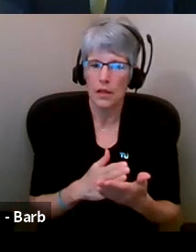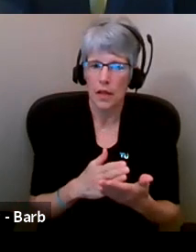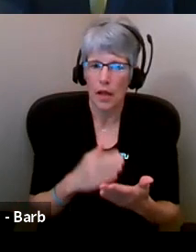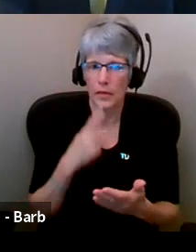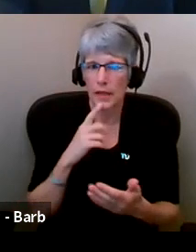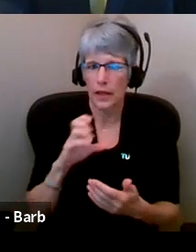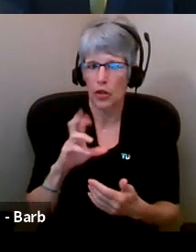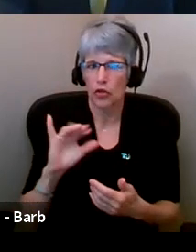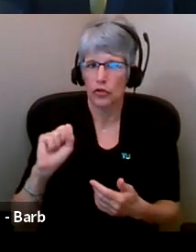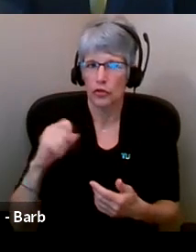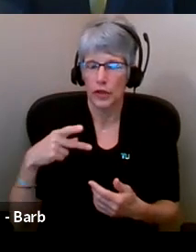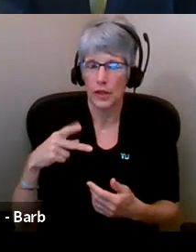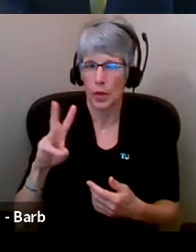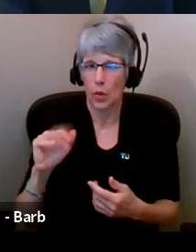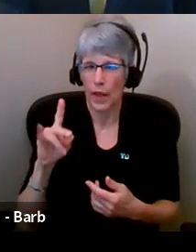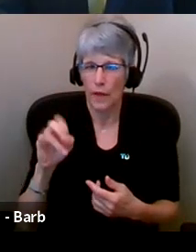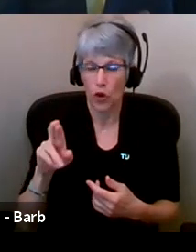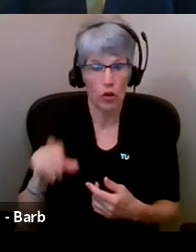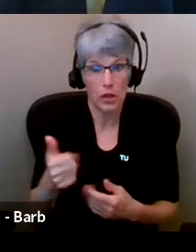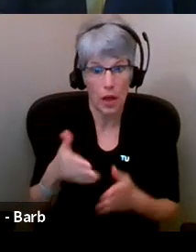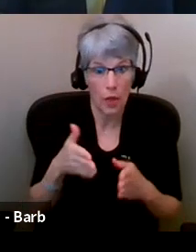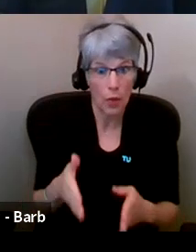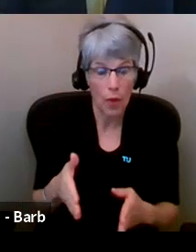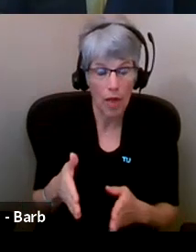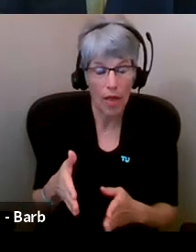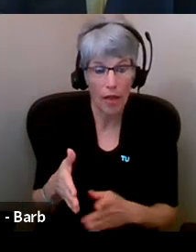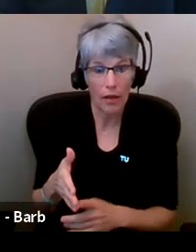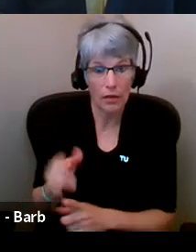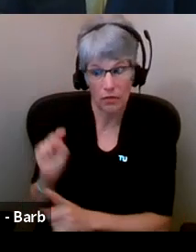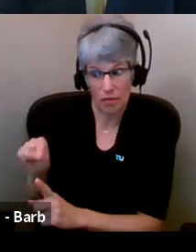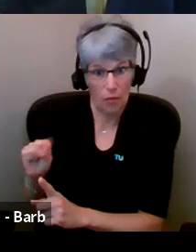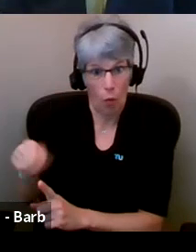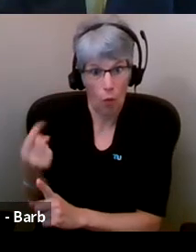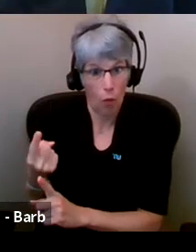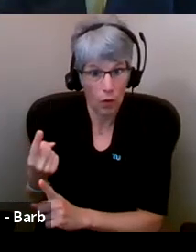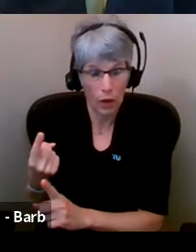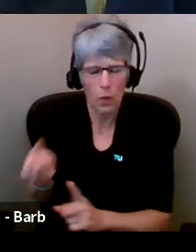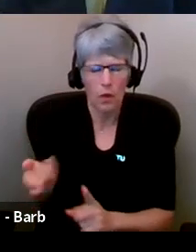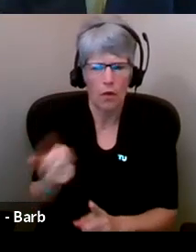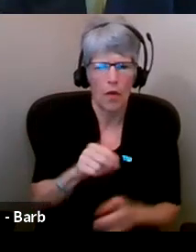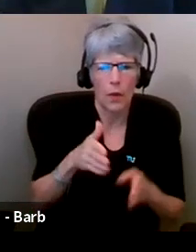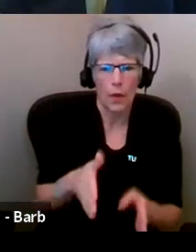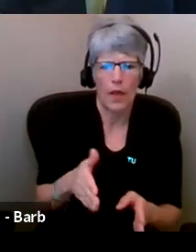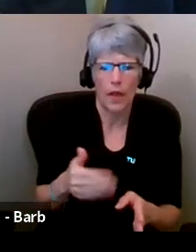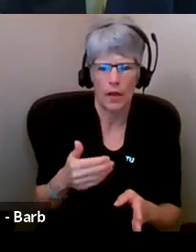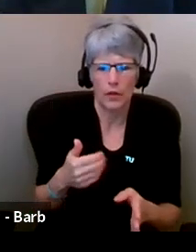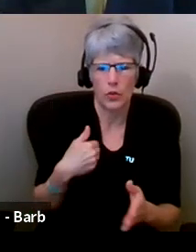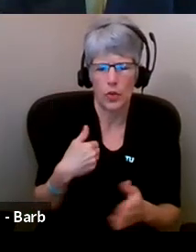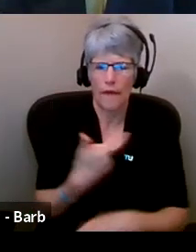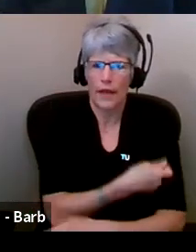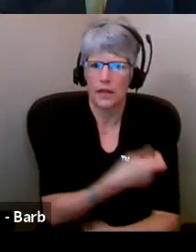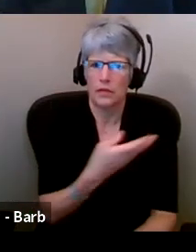waiver. Is there another way beyond the CRISP waiver to have your vaccine verified